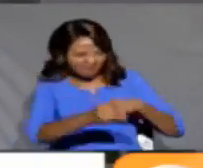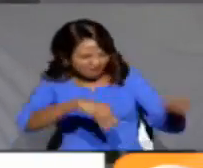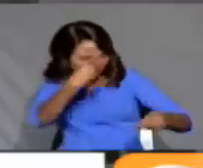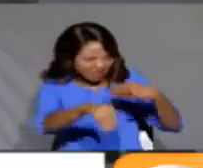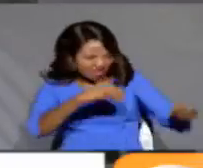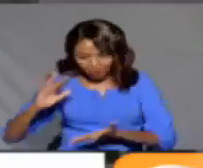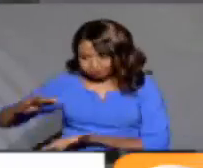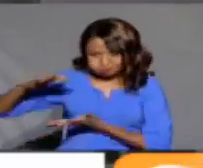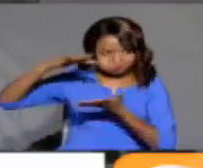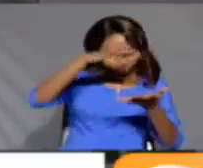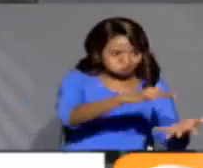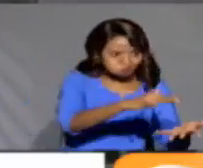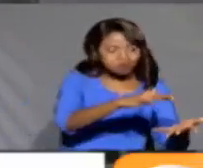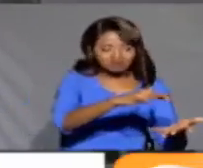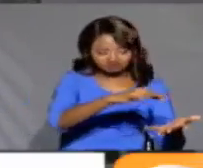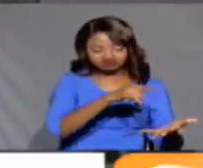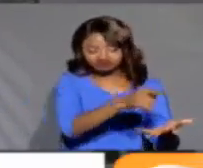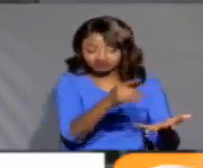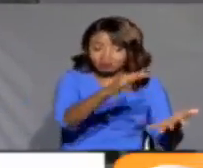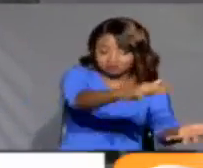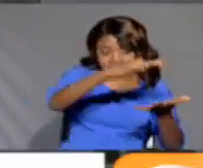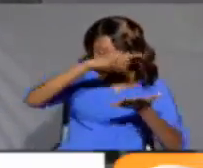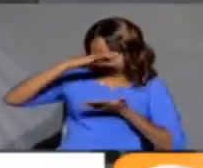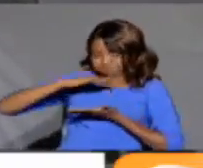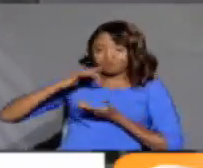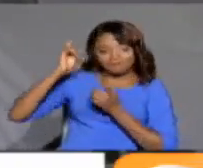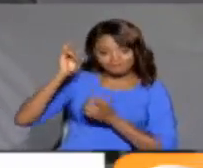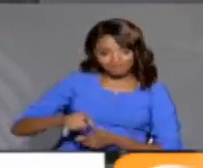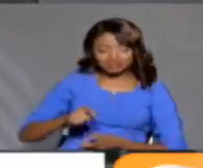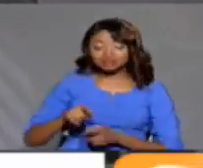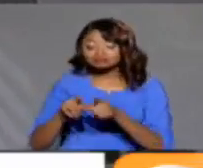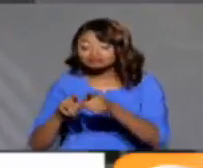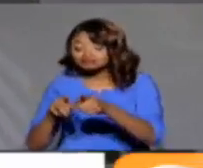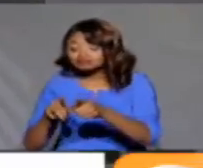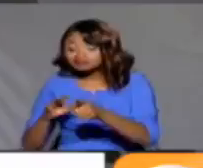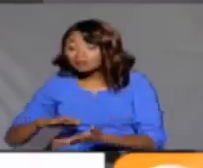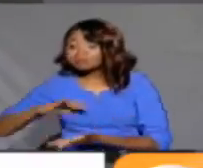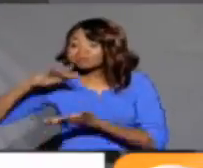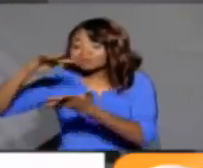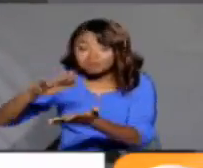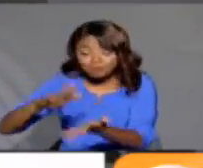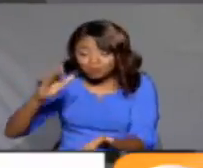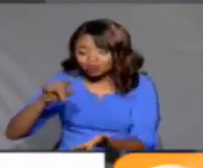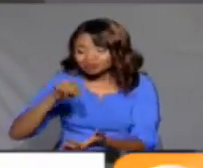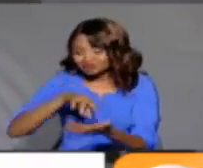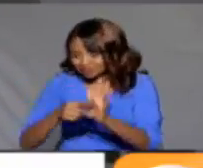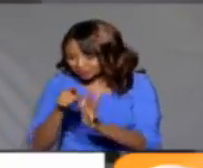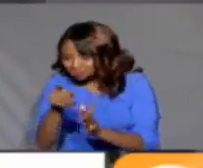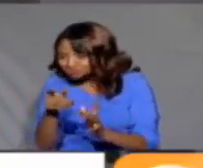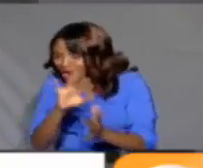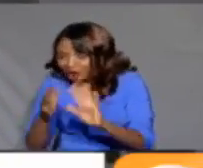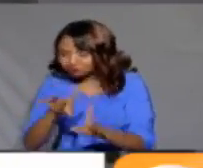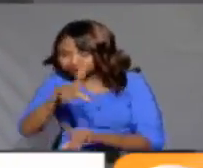the one who has been entrusted with much, much more will be asked. End of quote. This week, two governors have